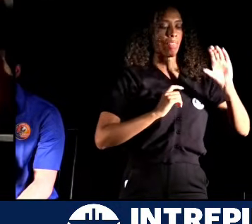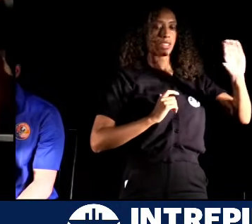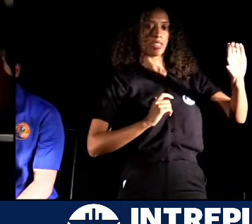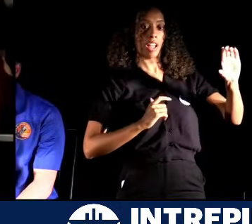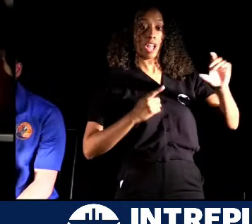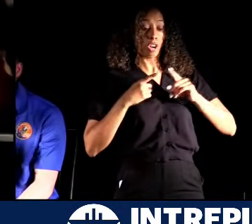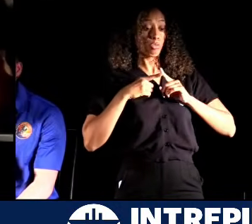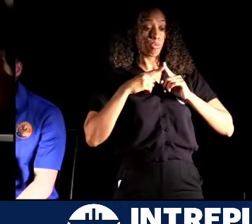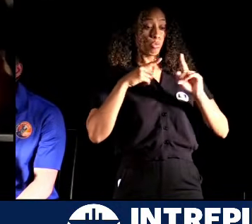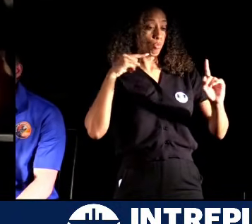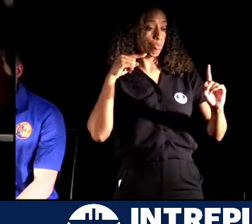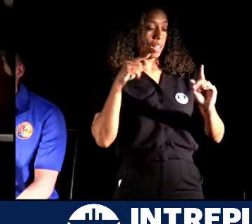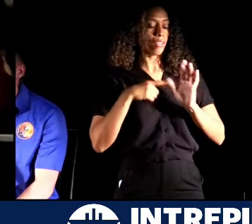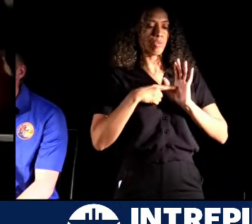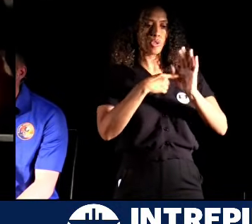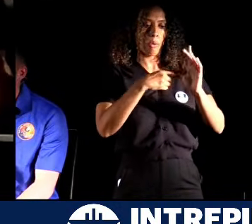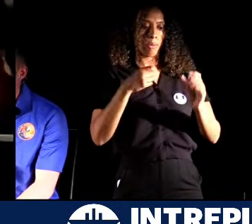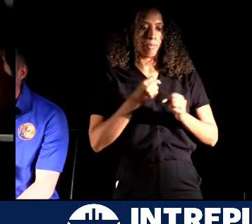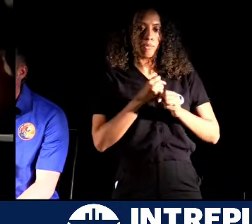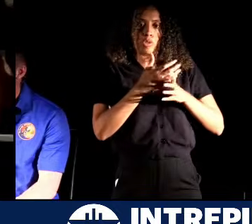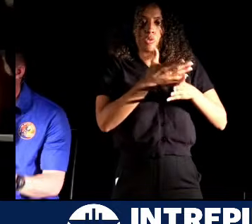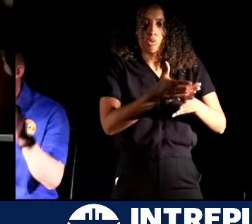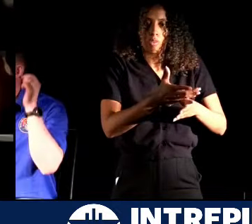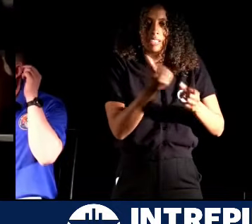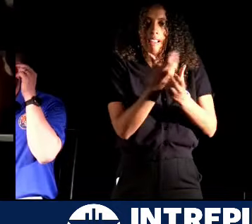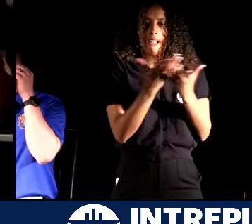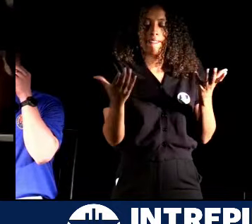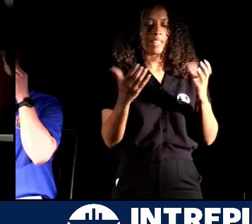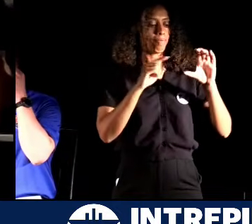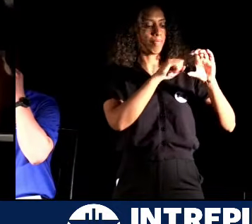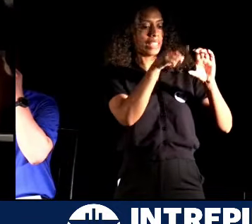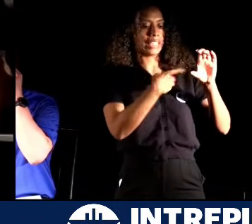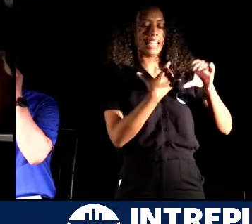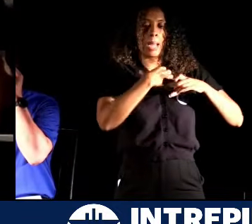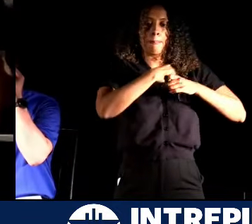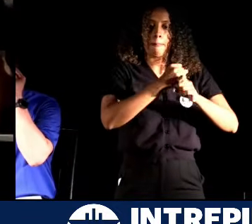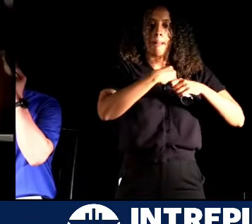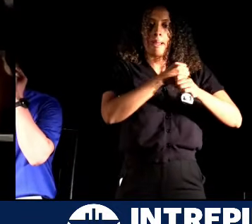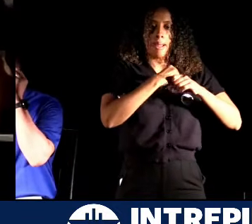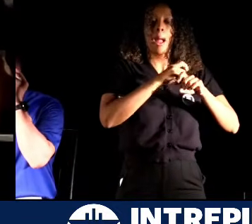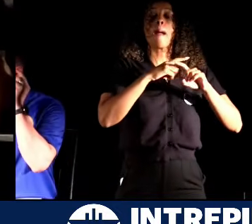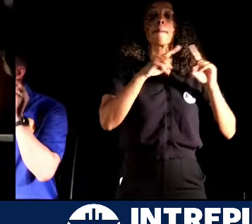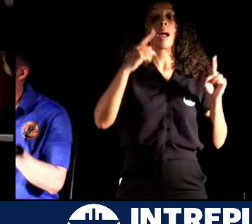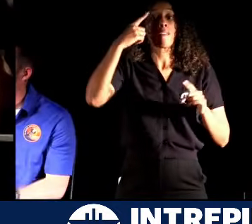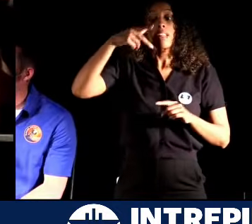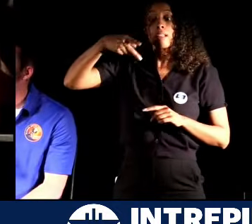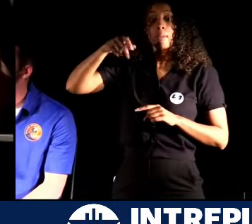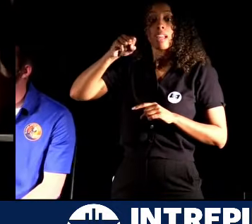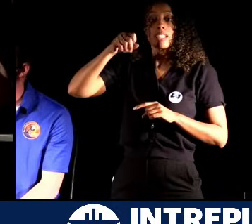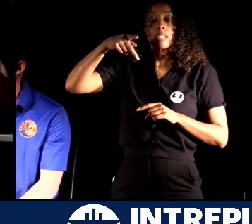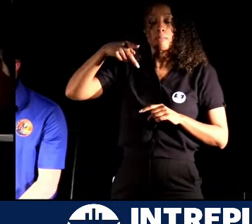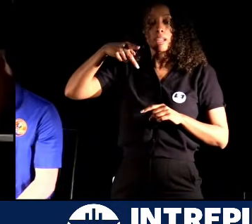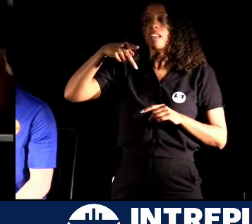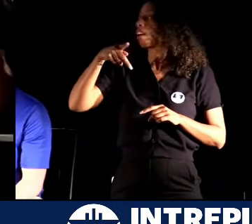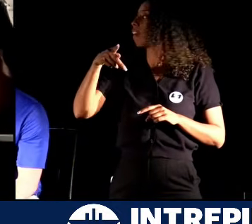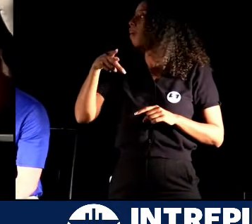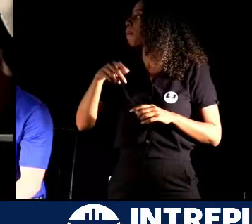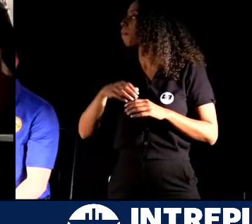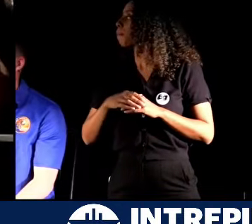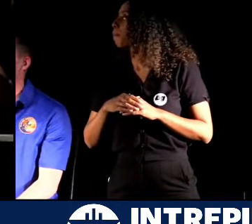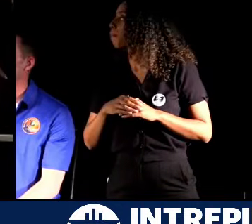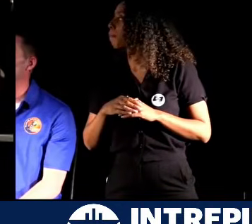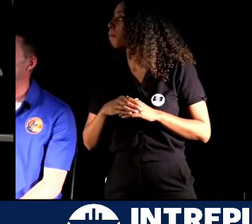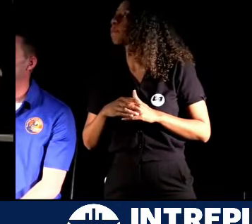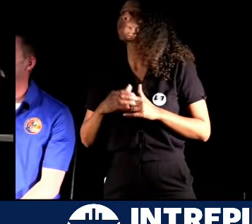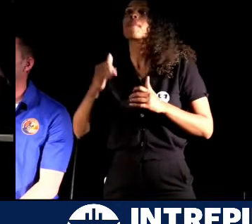sun is producing. That will be helpful as well. But for a mission like Parker Solar Probe, if there is anything I